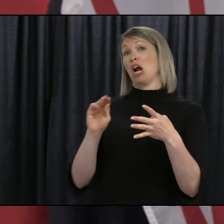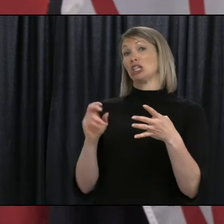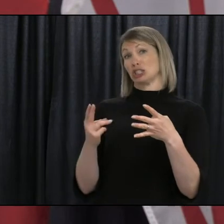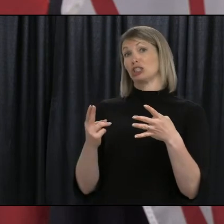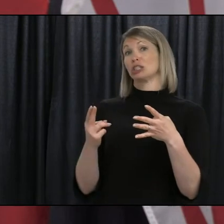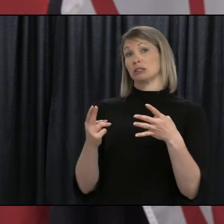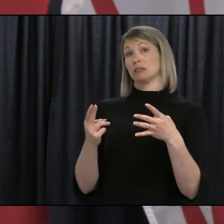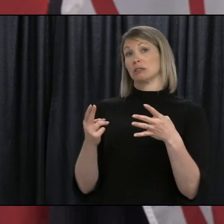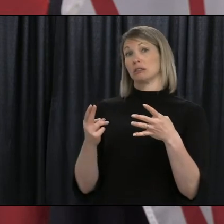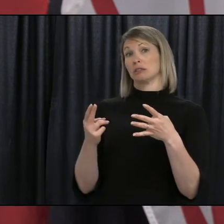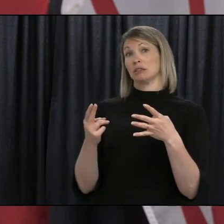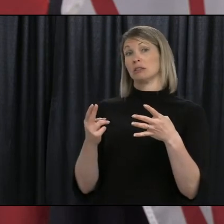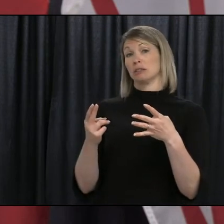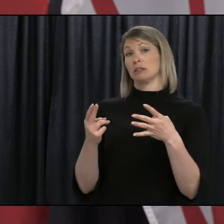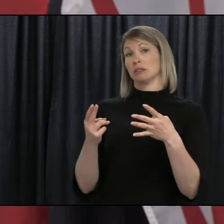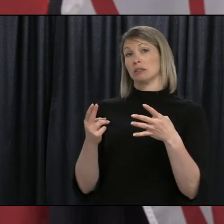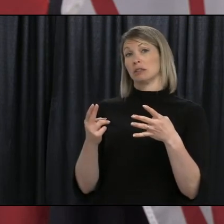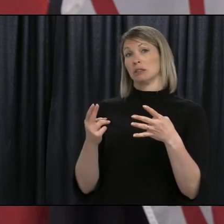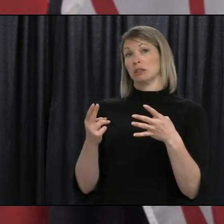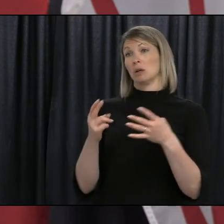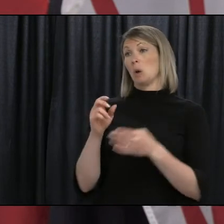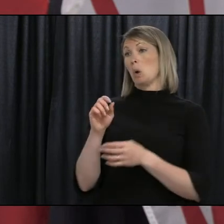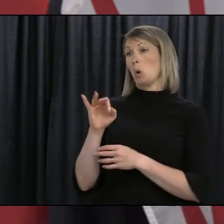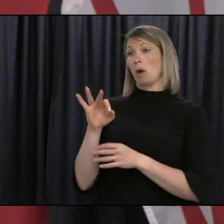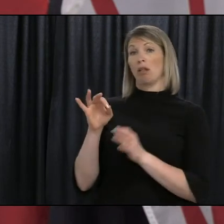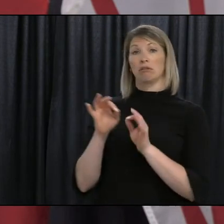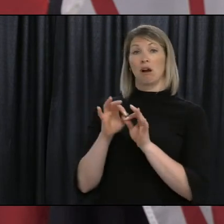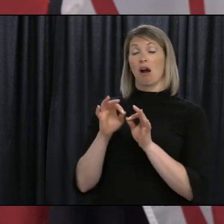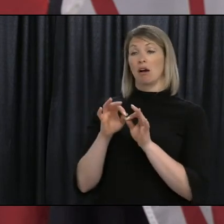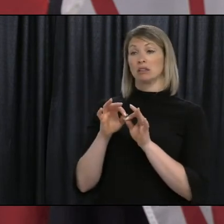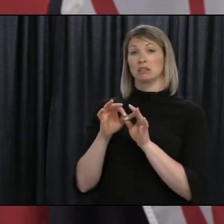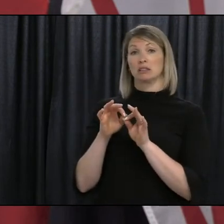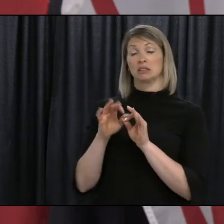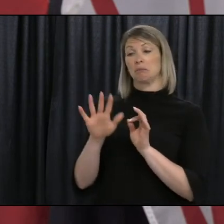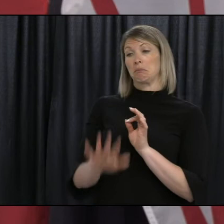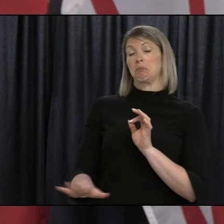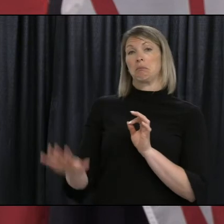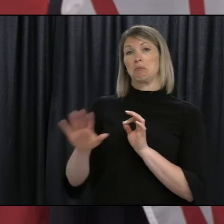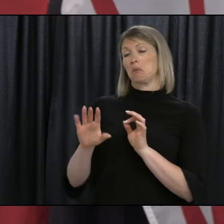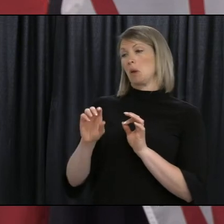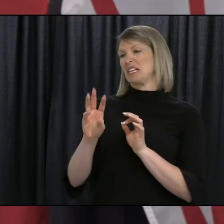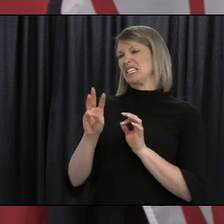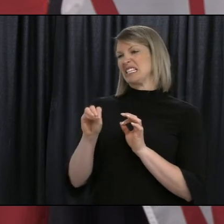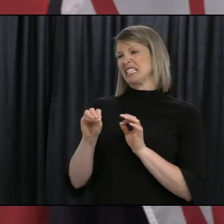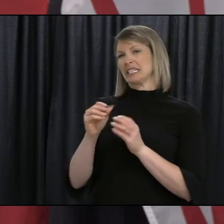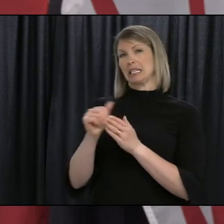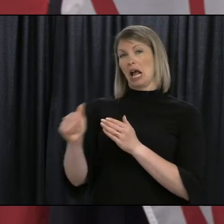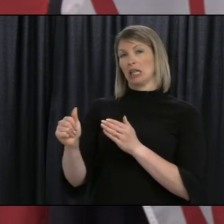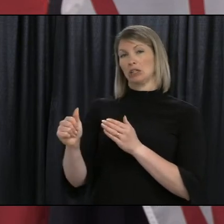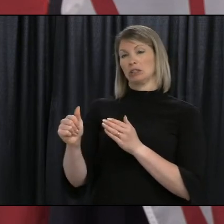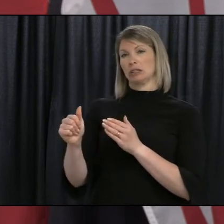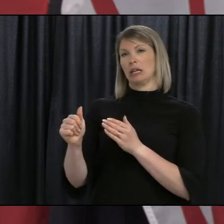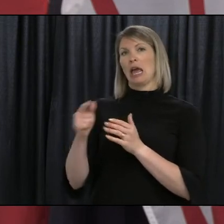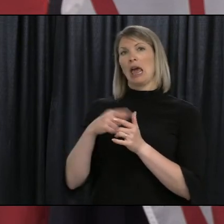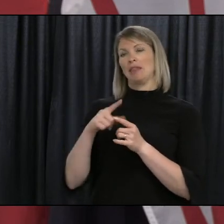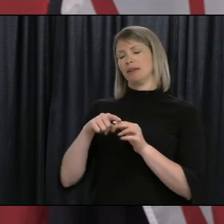oil prices, which were in the mid-60s per barrel, had gone down as low as $20 a